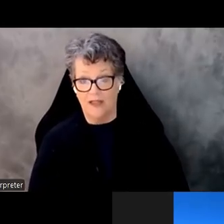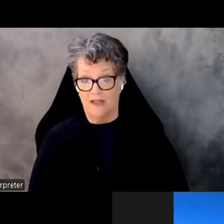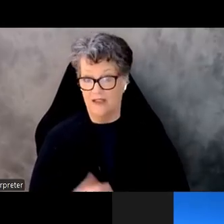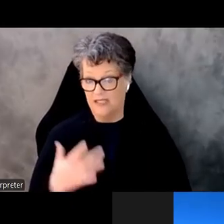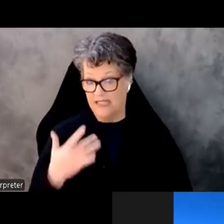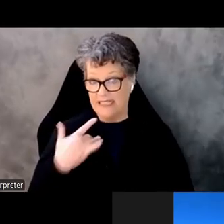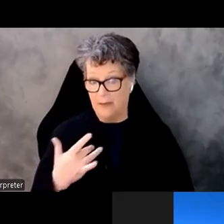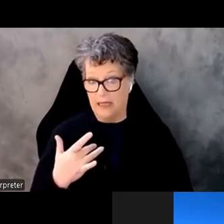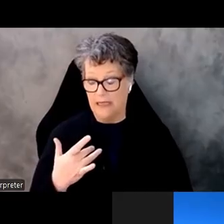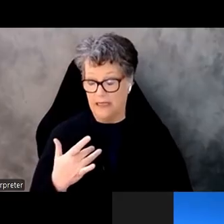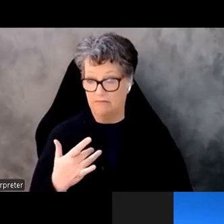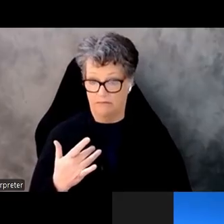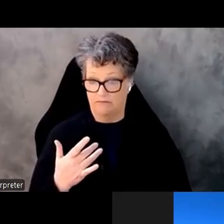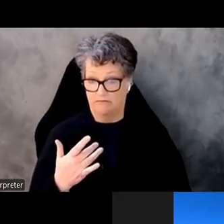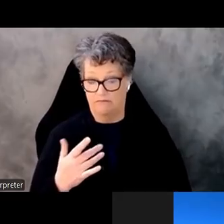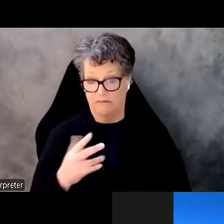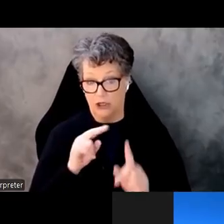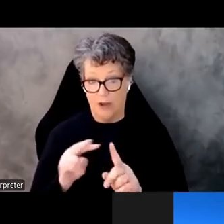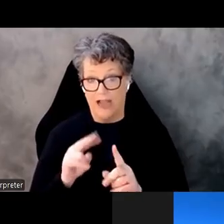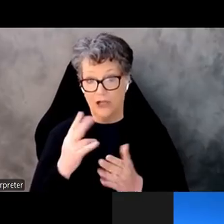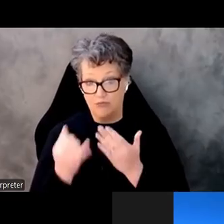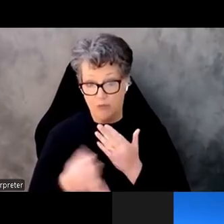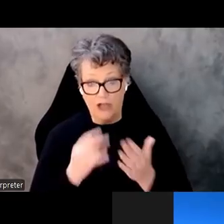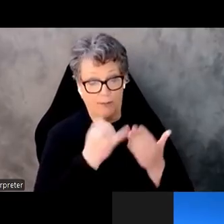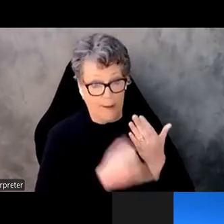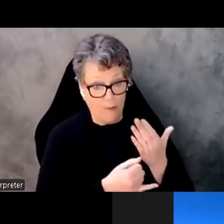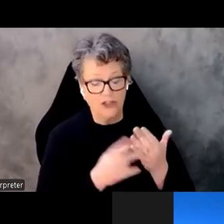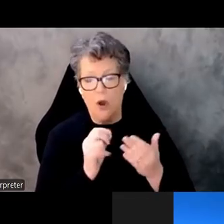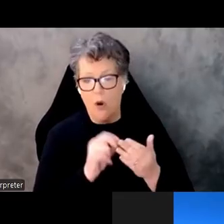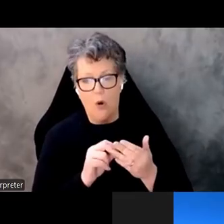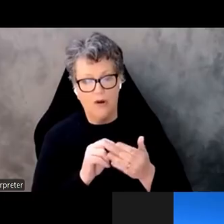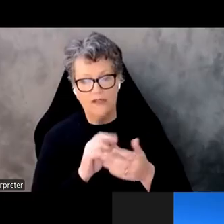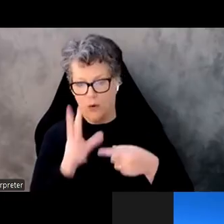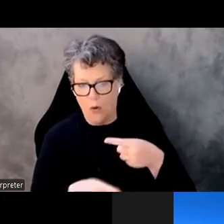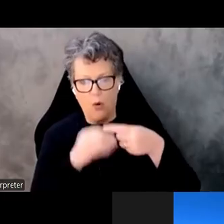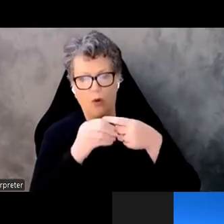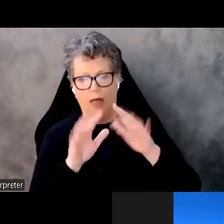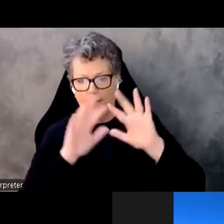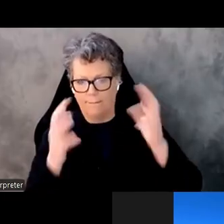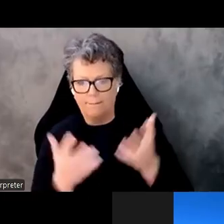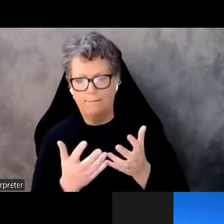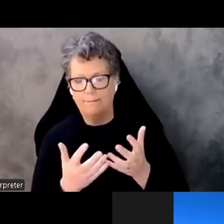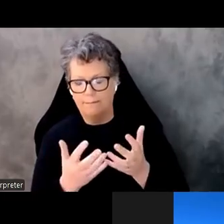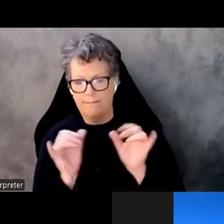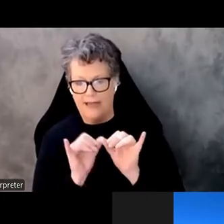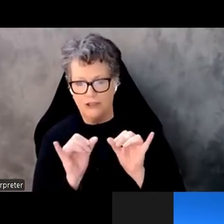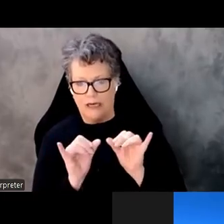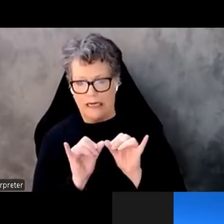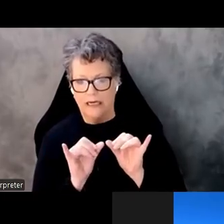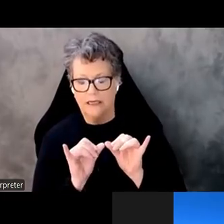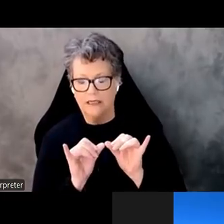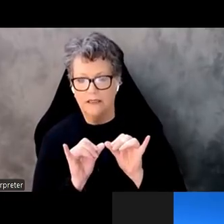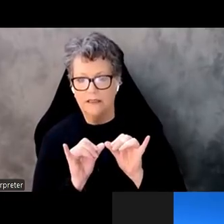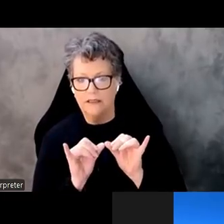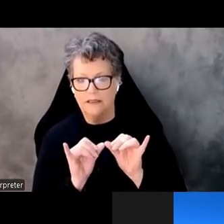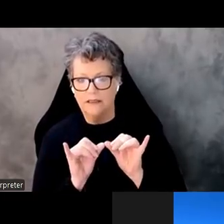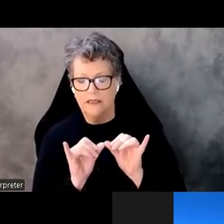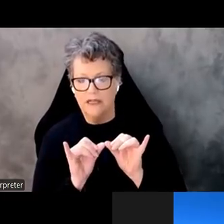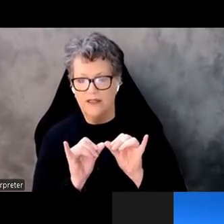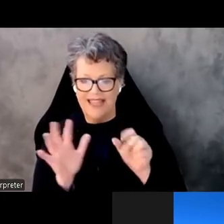typically tracked like on a project by project basis, or is there kind of a metric that rolls up all of the